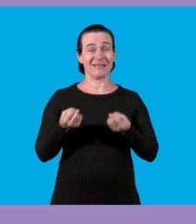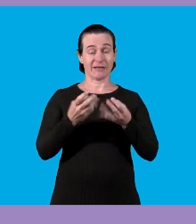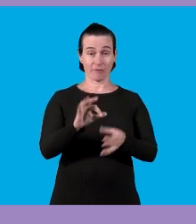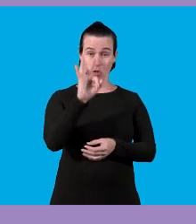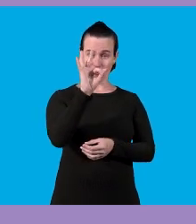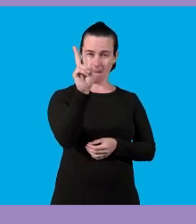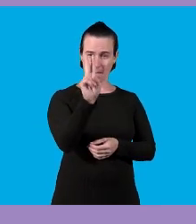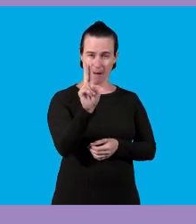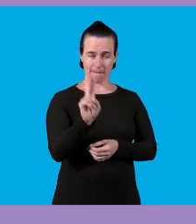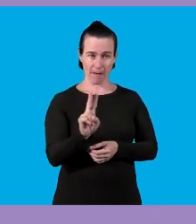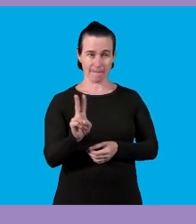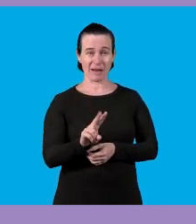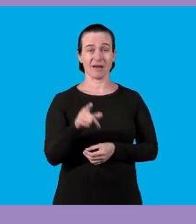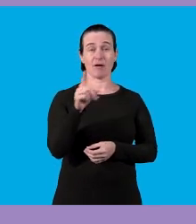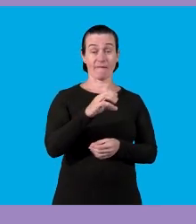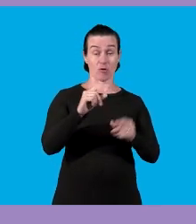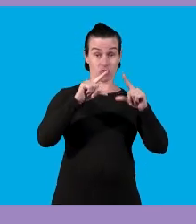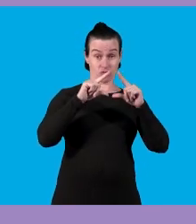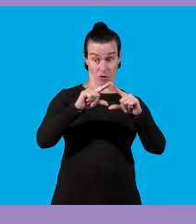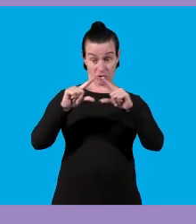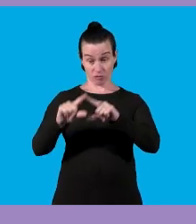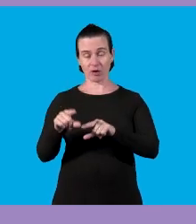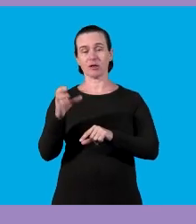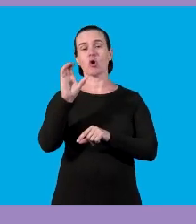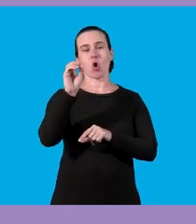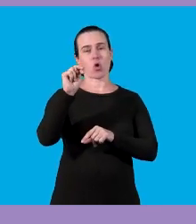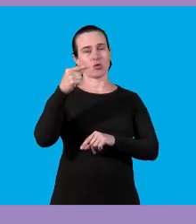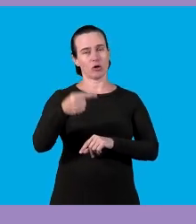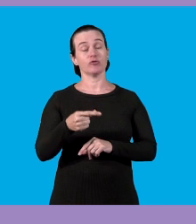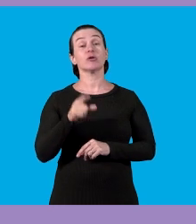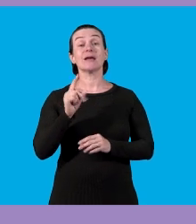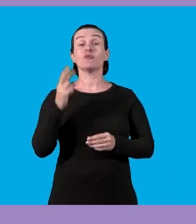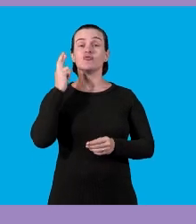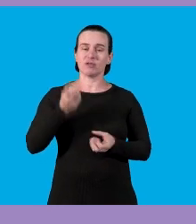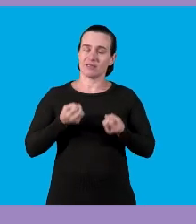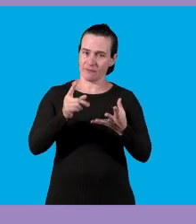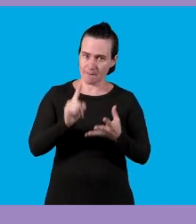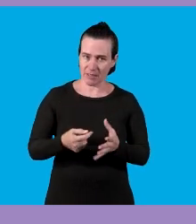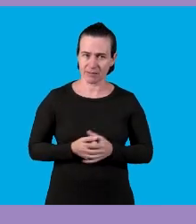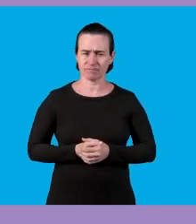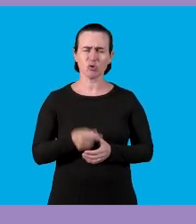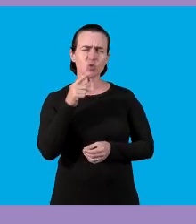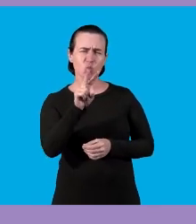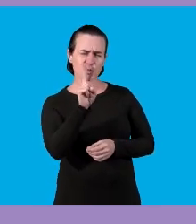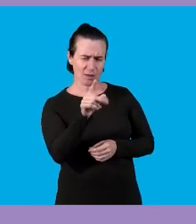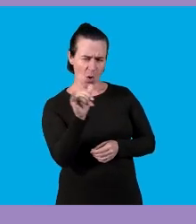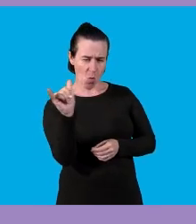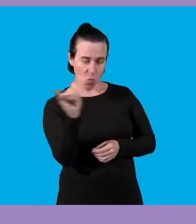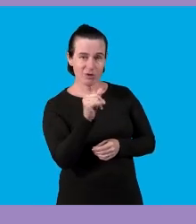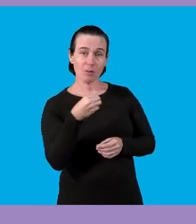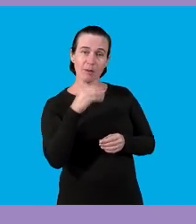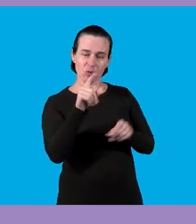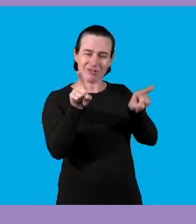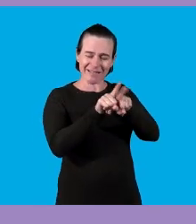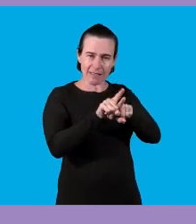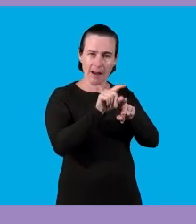3 pairs of congruent triangles with reasons. Which triangles have the same markings that we